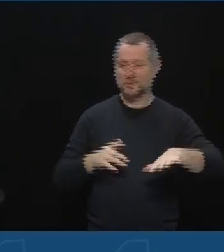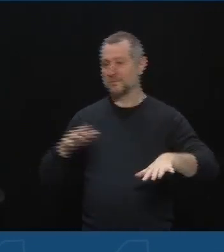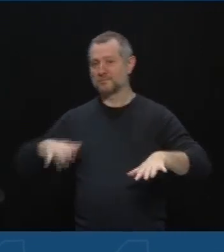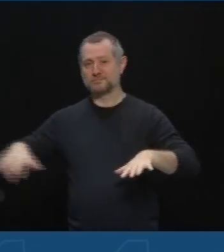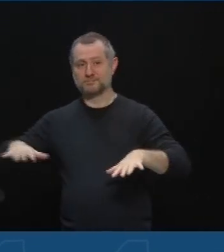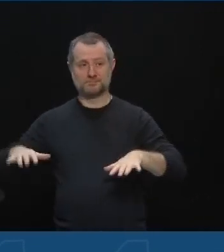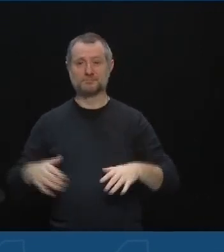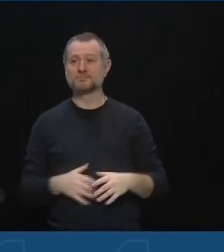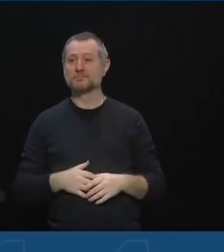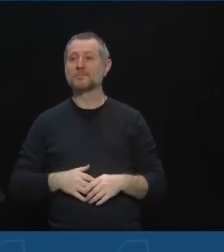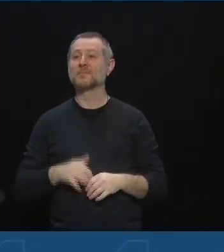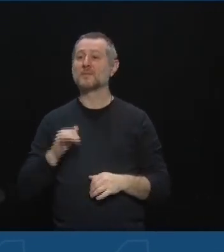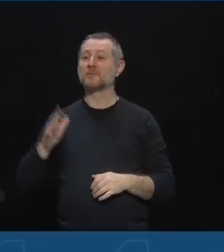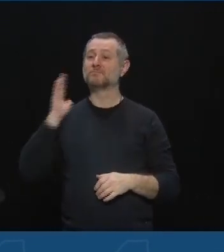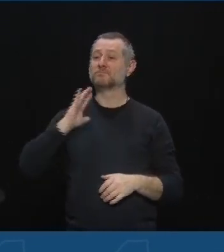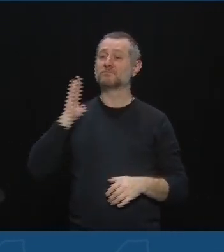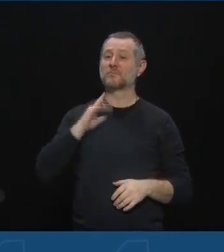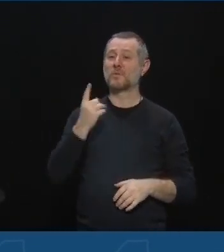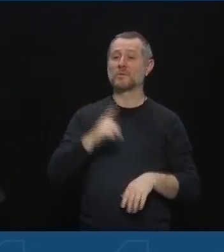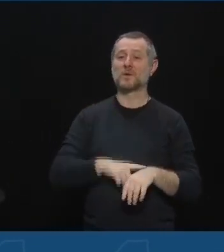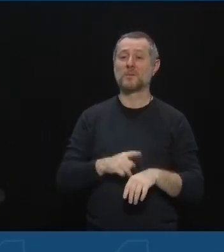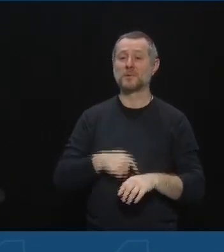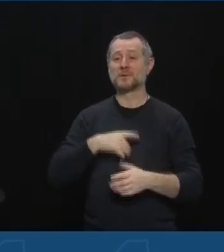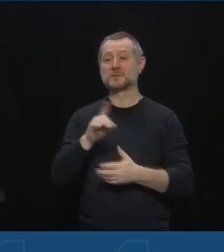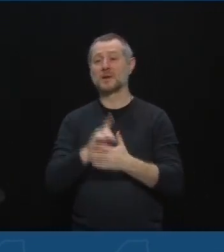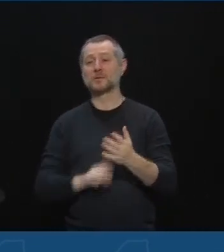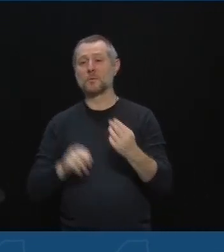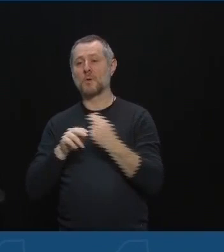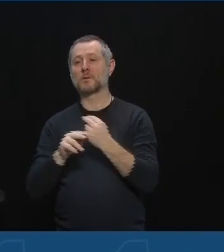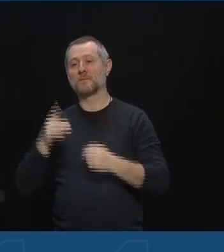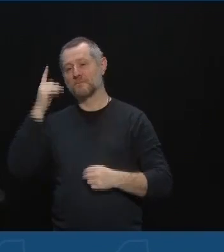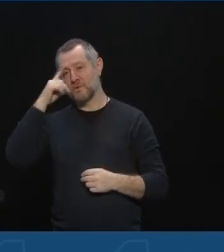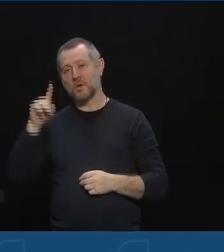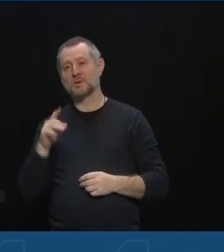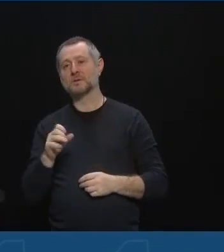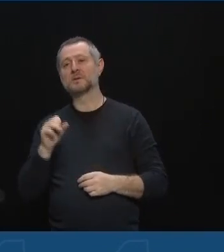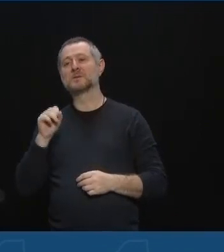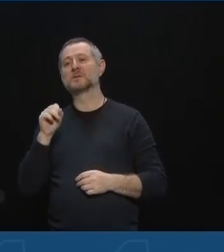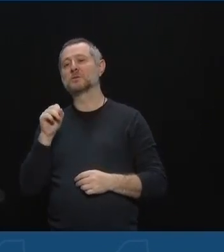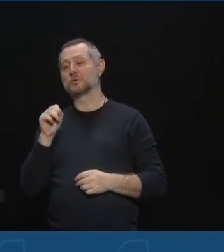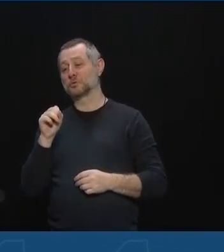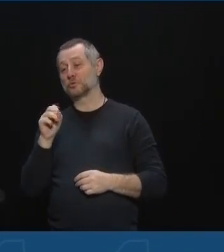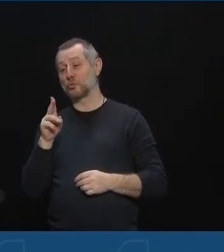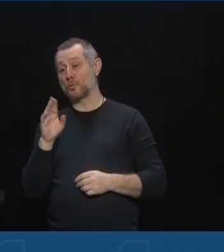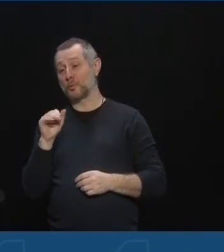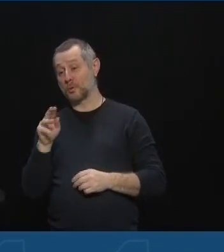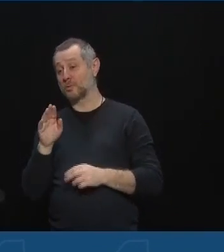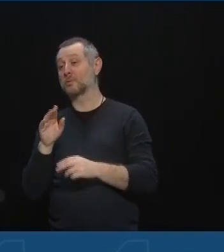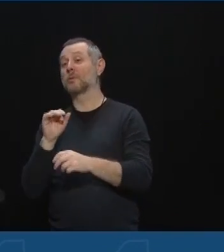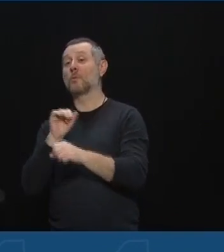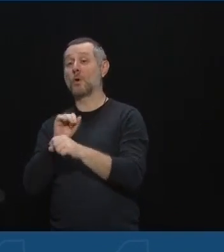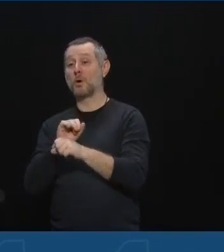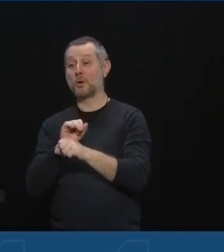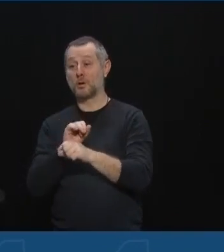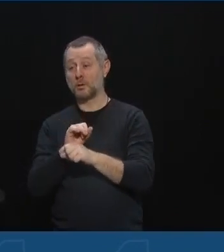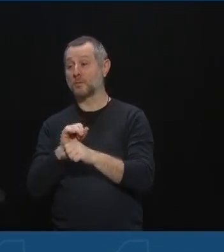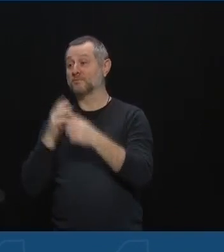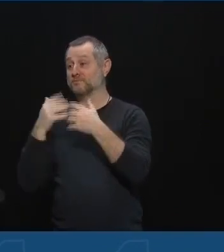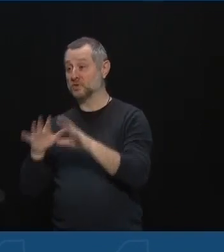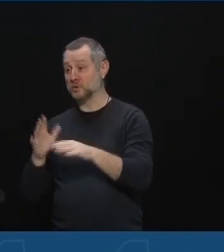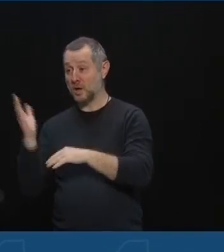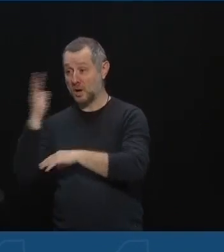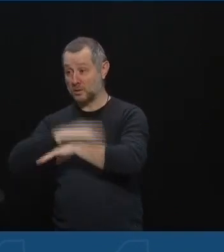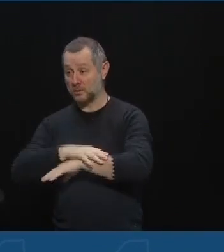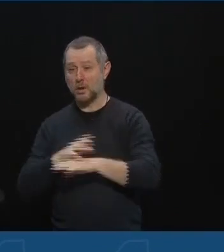the suburbs. I mean, leave the downtown area. We saw that in Buffalo and Syracuse and Rochester. Everybody leave. Well, we don't want that to happen. We want to connect the communities, bring people